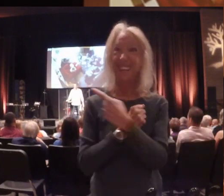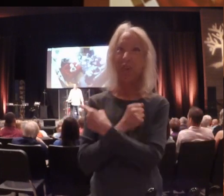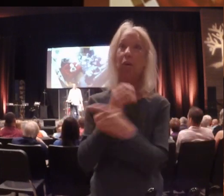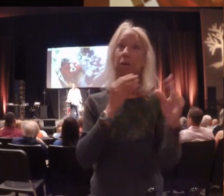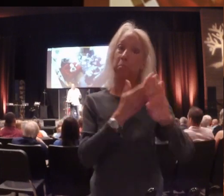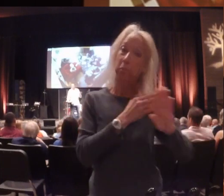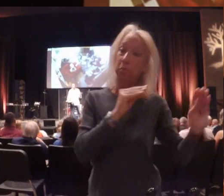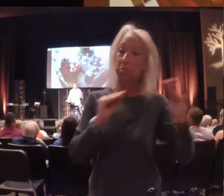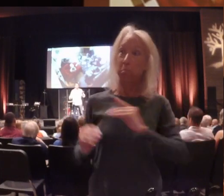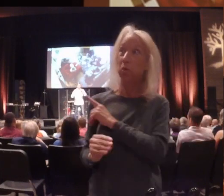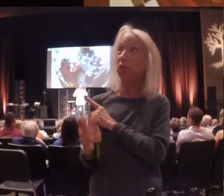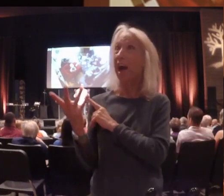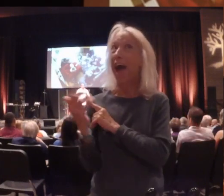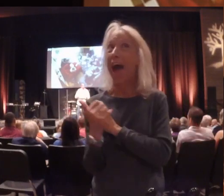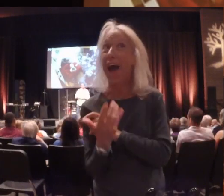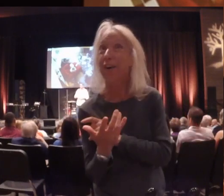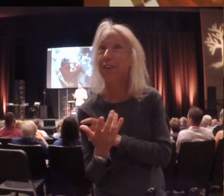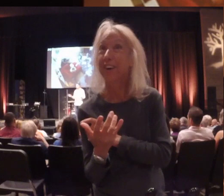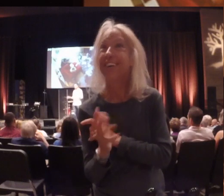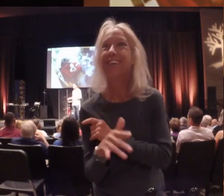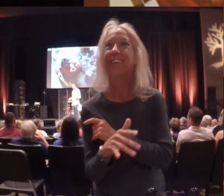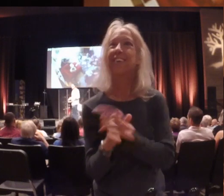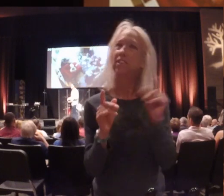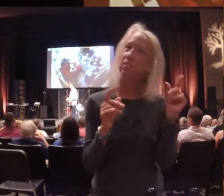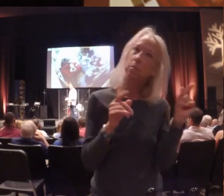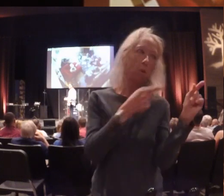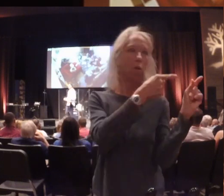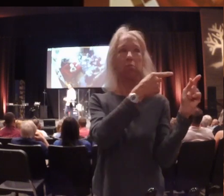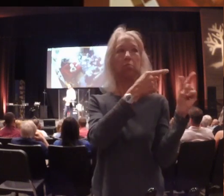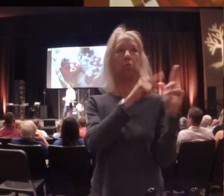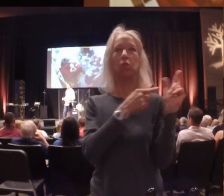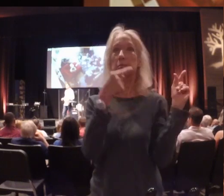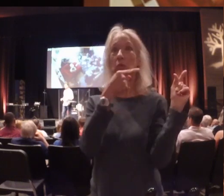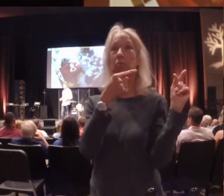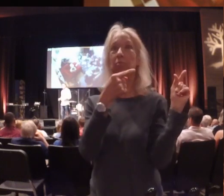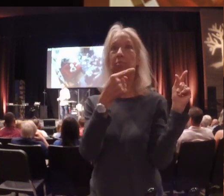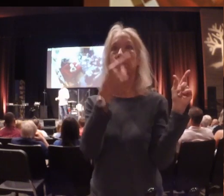do? We got to have the kind of faith that believes big, but's willing to start small.